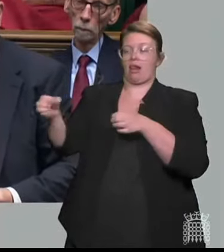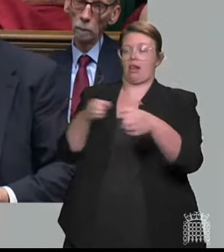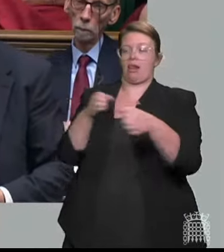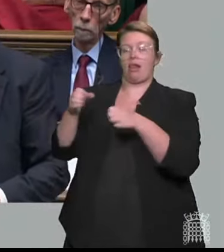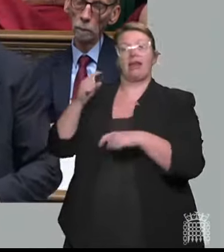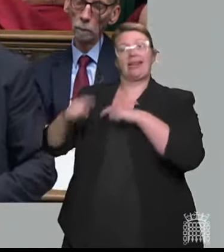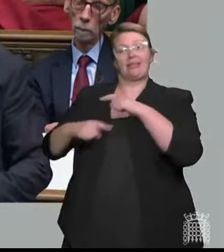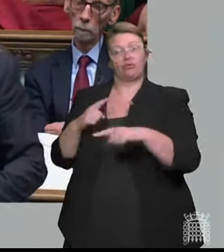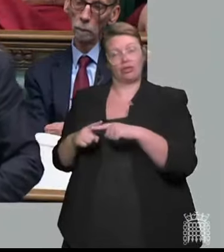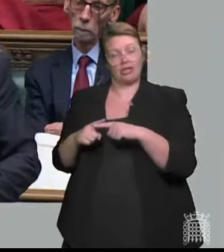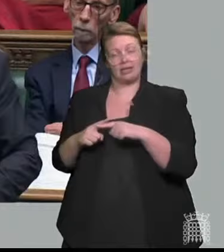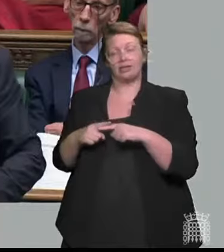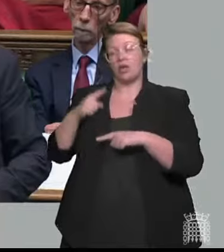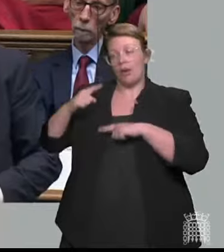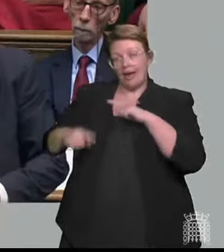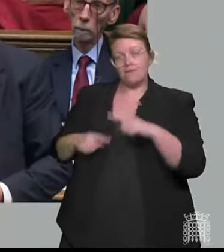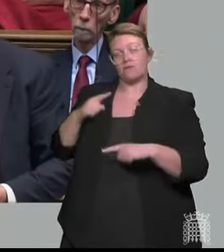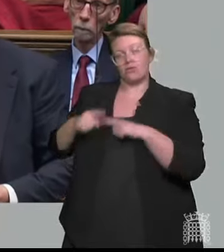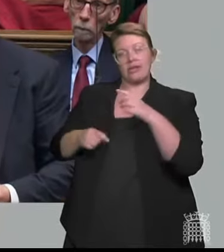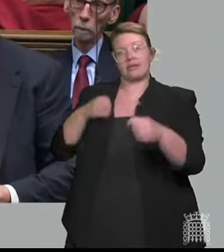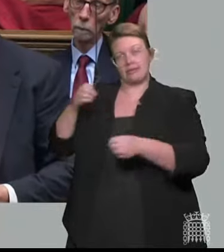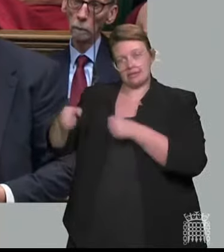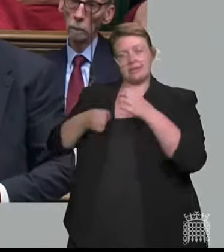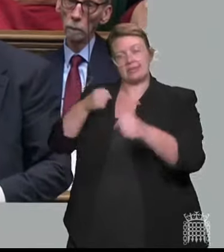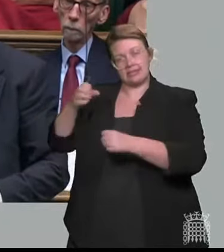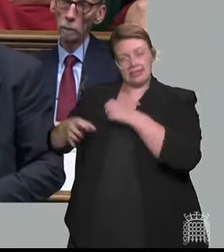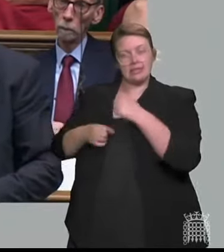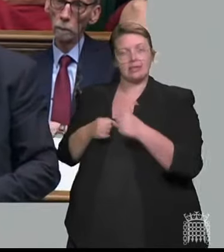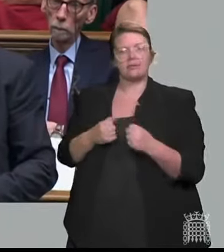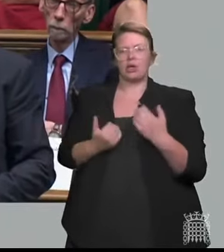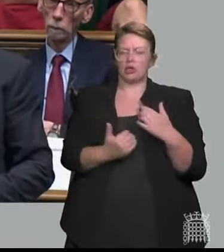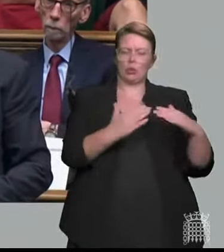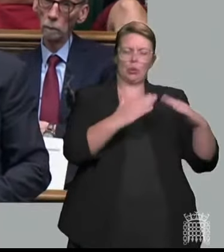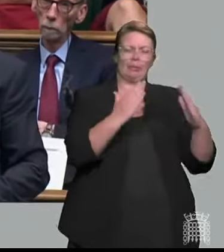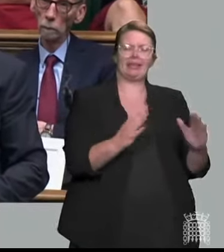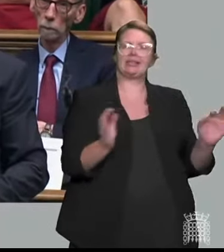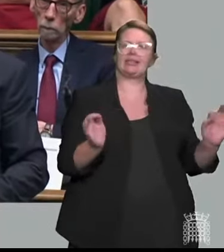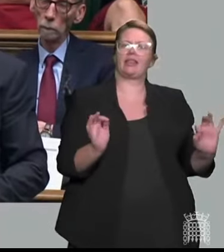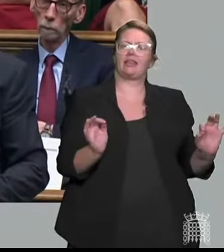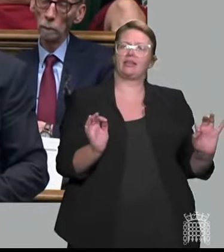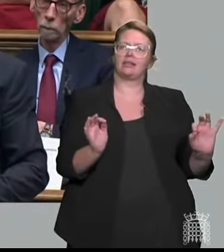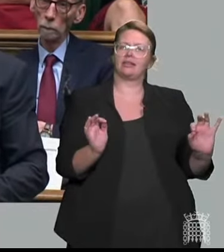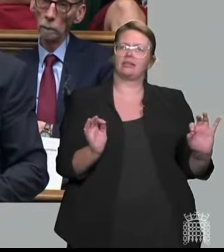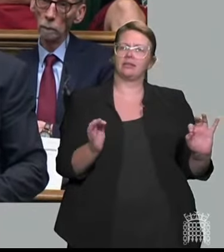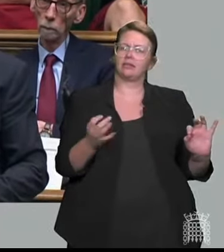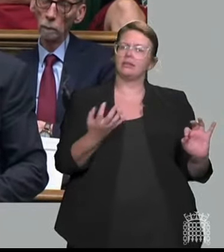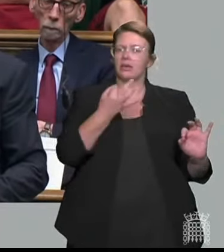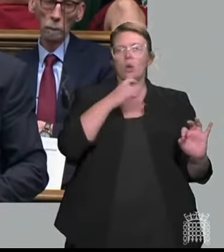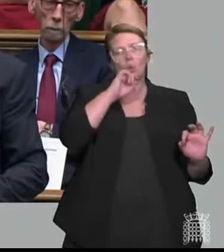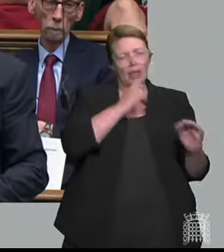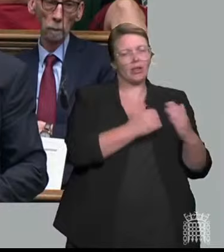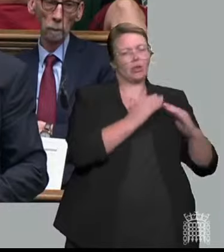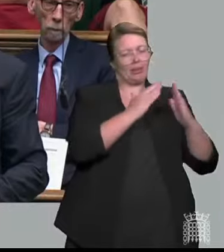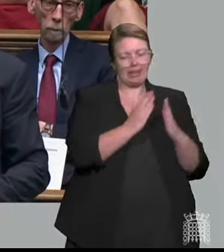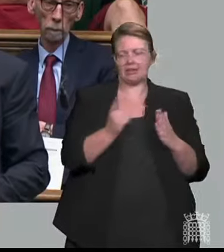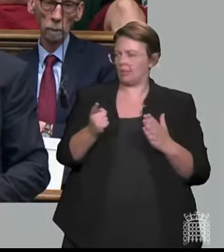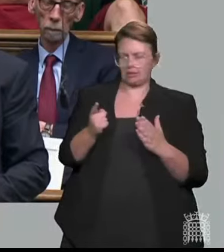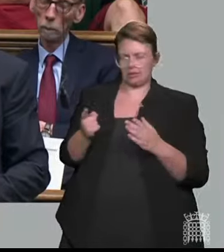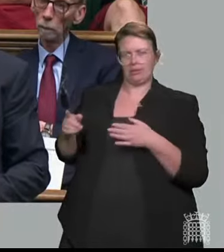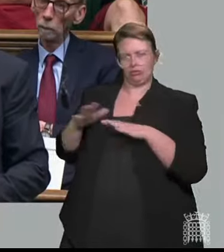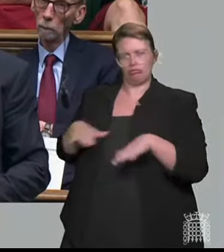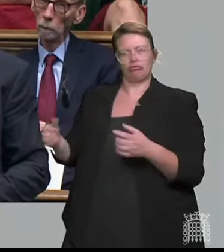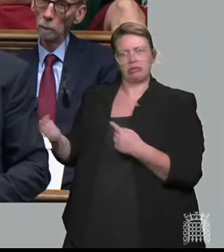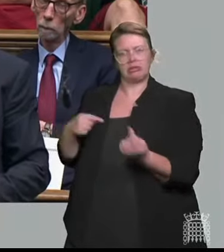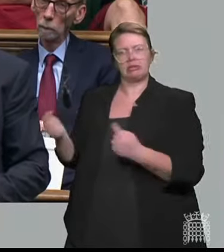that has happened every year since, but there's still no new building. I've had no response to my request for a meeting with the Secretary of State, but